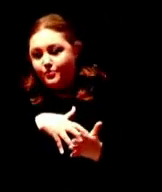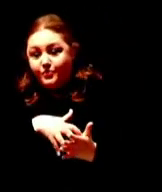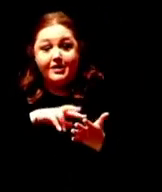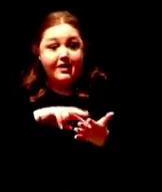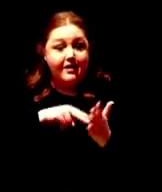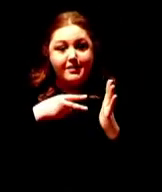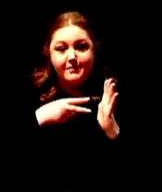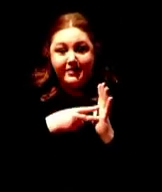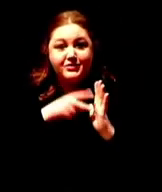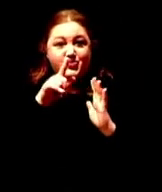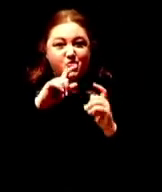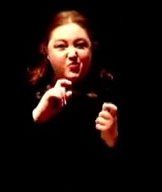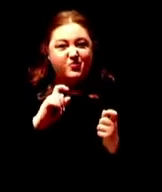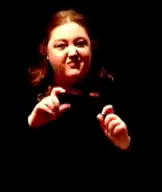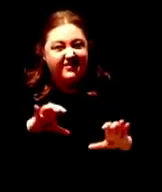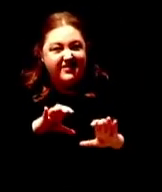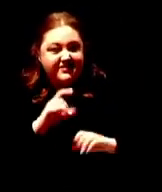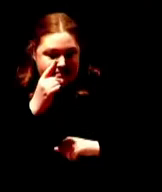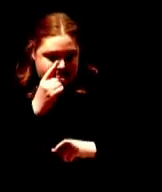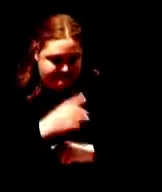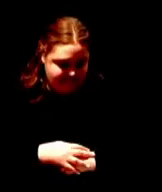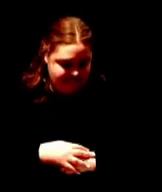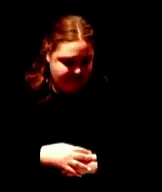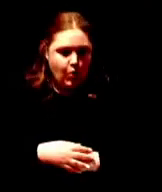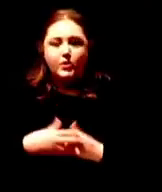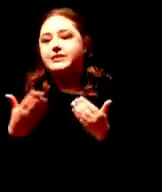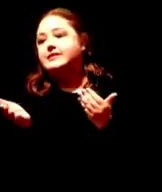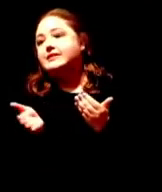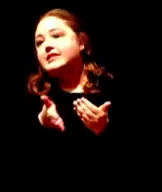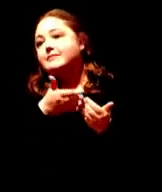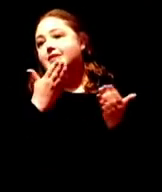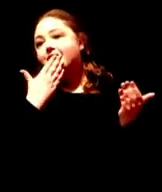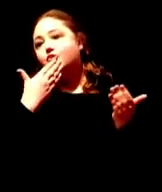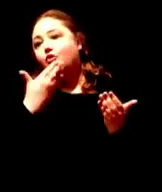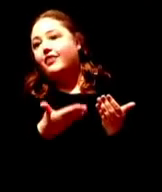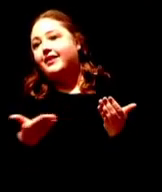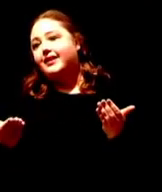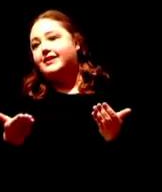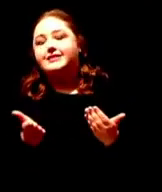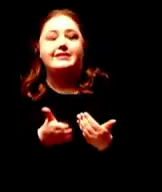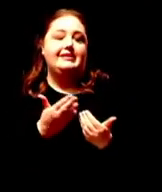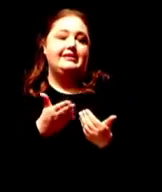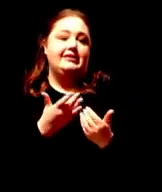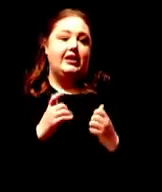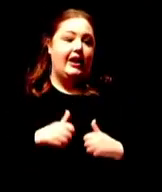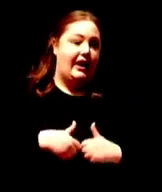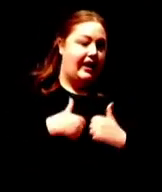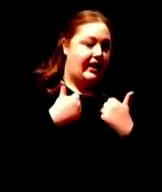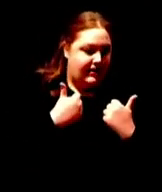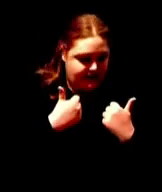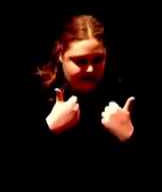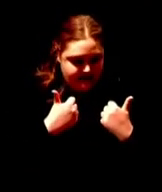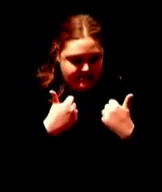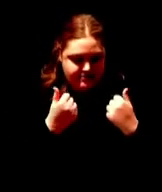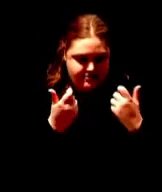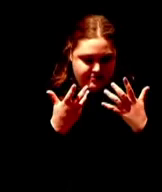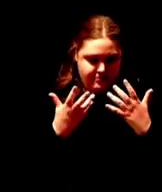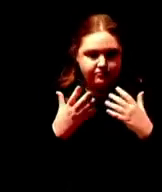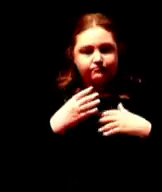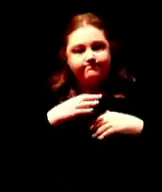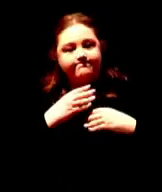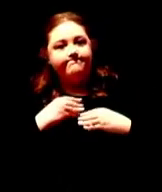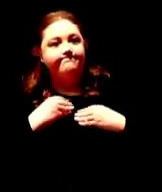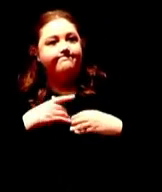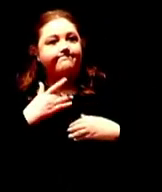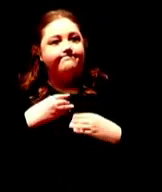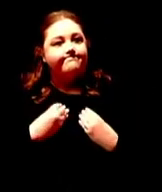you've made a difference. It's easy to be thankful for the good things. A life of rich fulfillment comes to